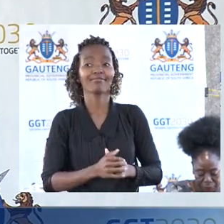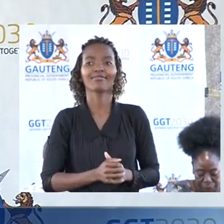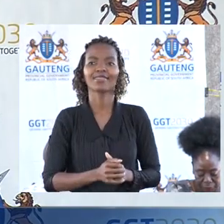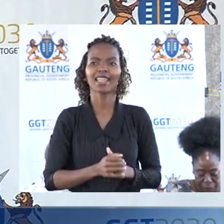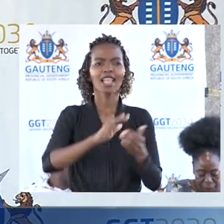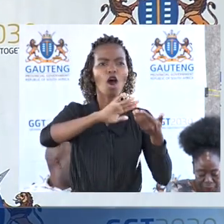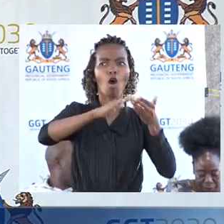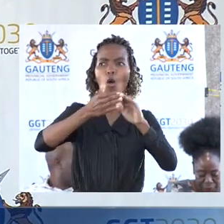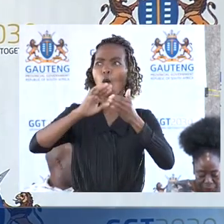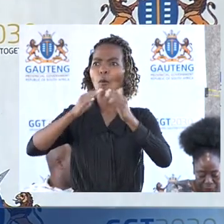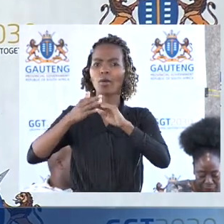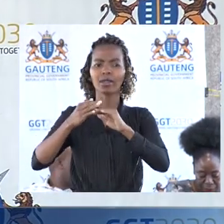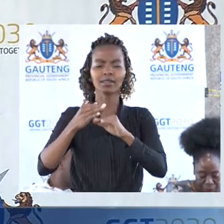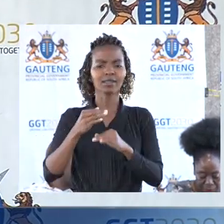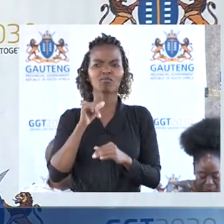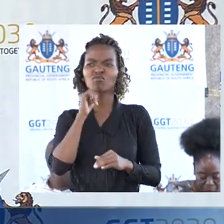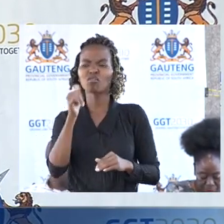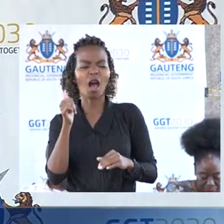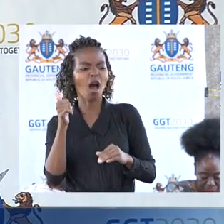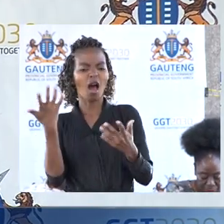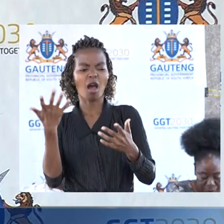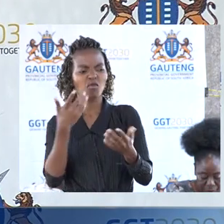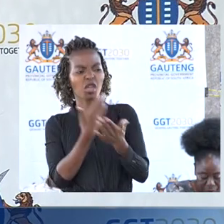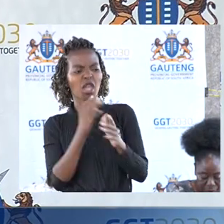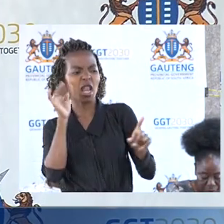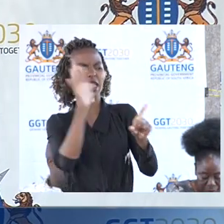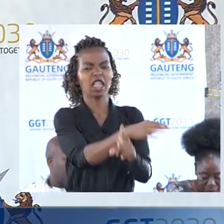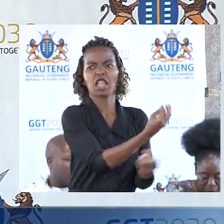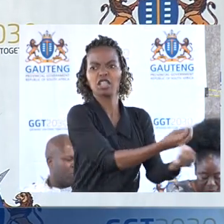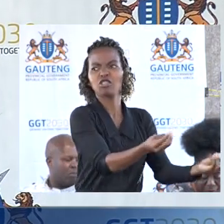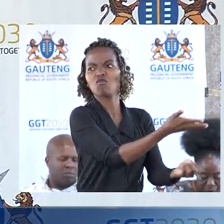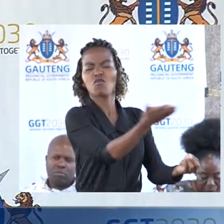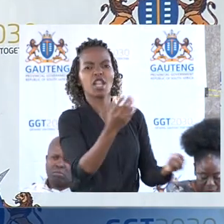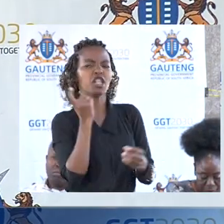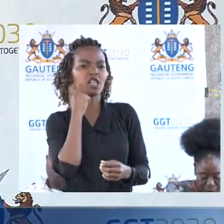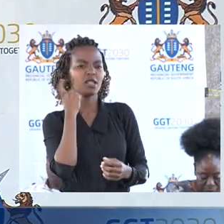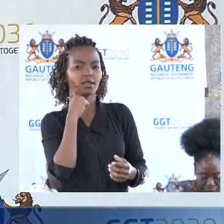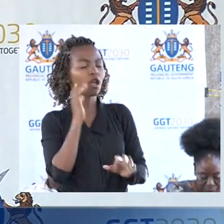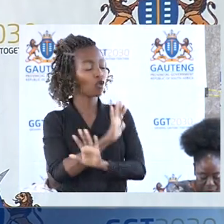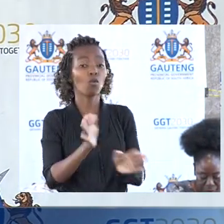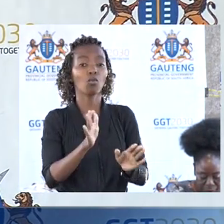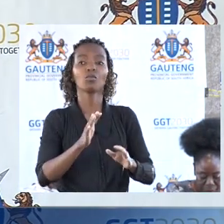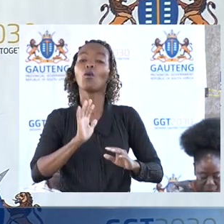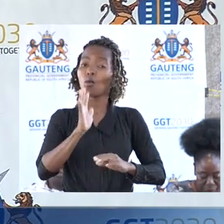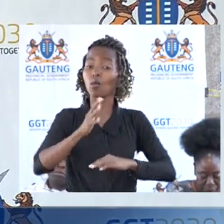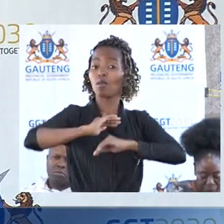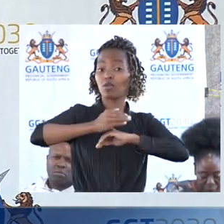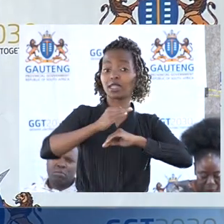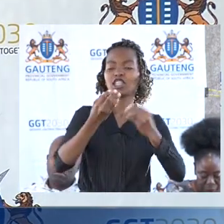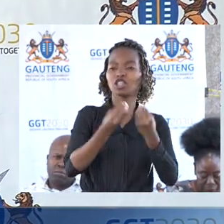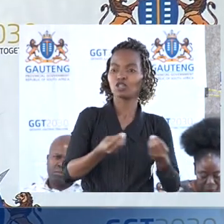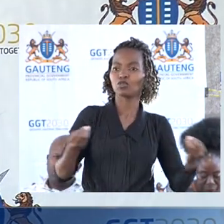a community member can just come here and attack our learner in this particular school. We'll protect this school